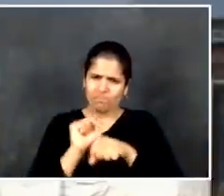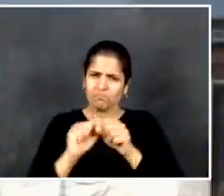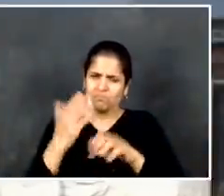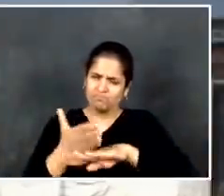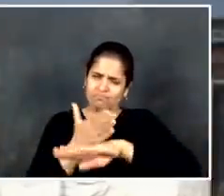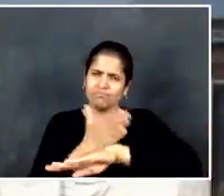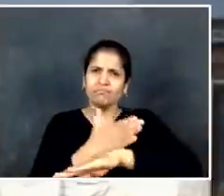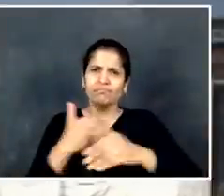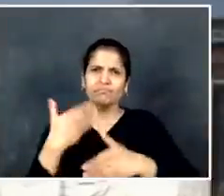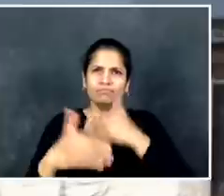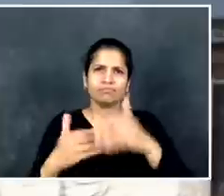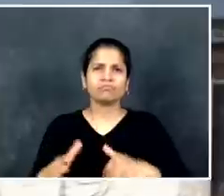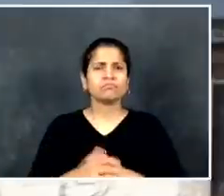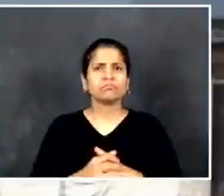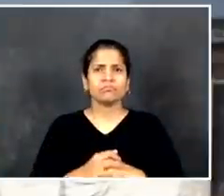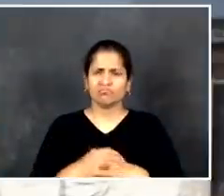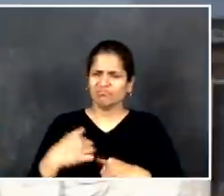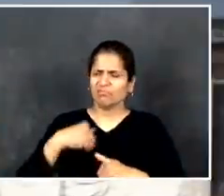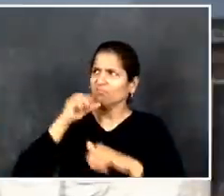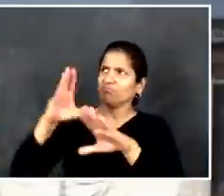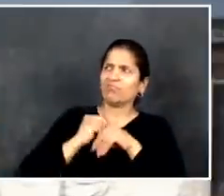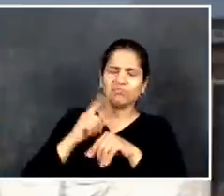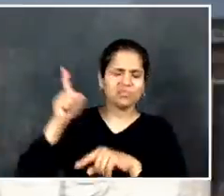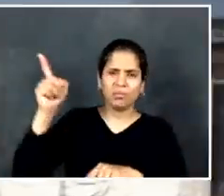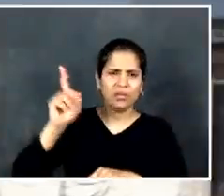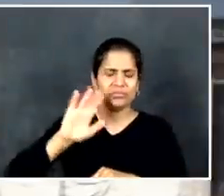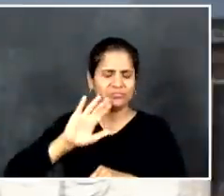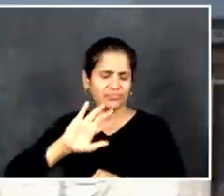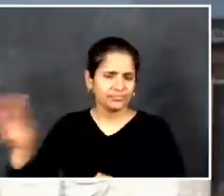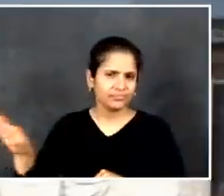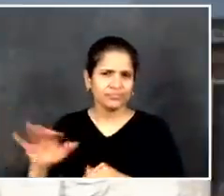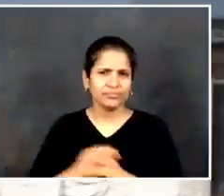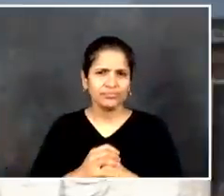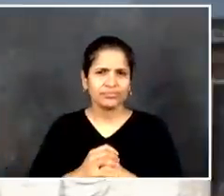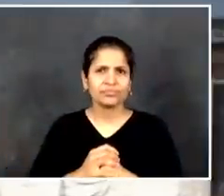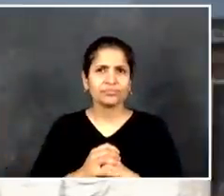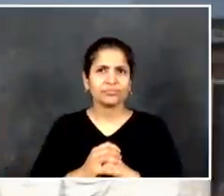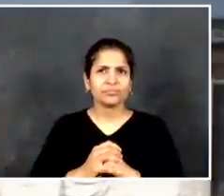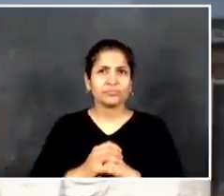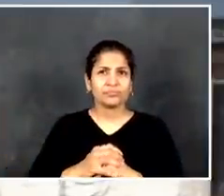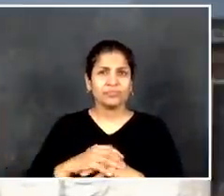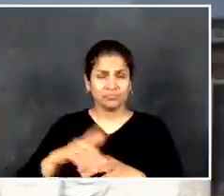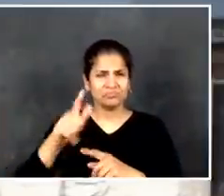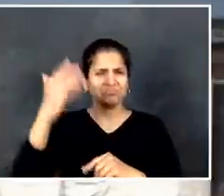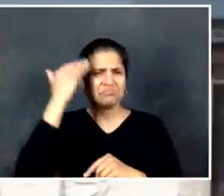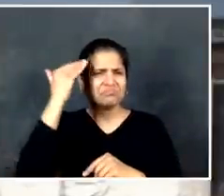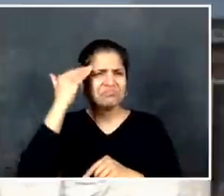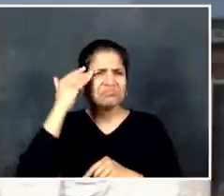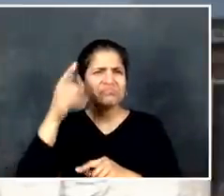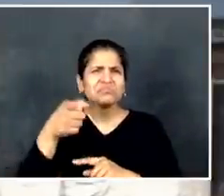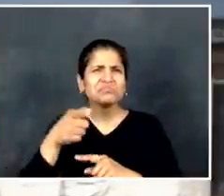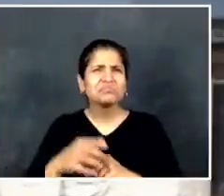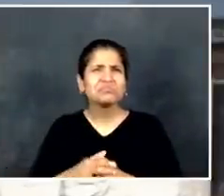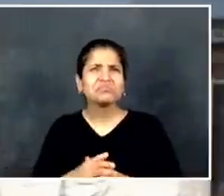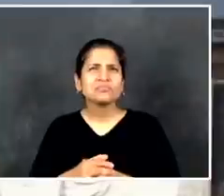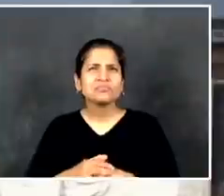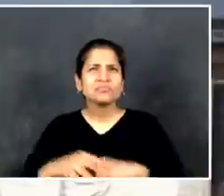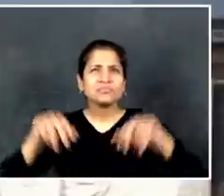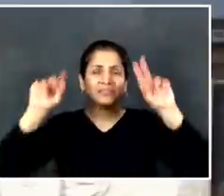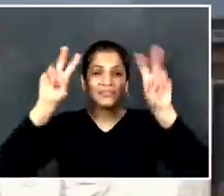the reality, the famous phrase, you know, fool me once, shame on you, fool me twice, shame on me. I mean, we've now gotten the point.